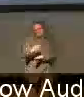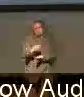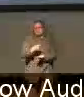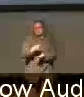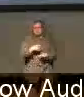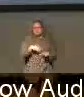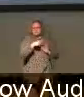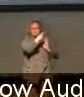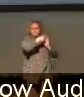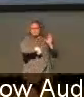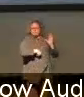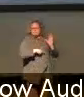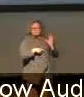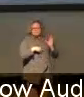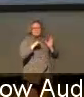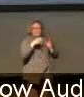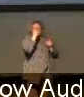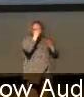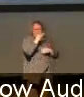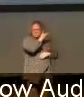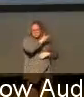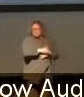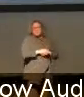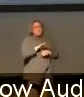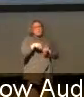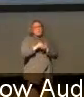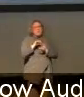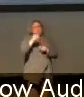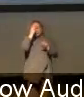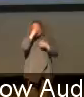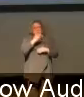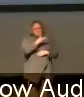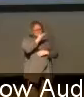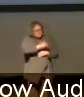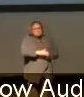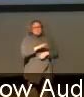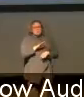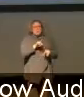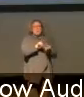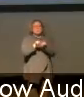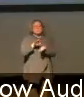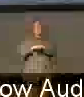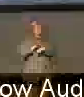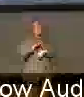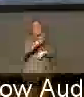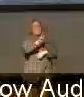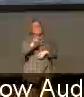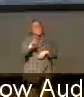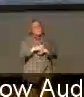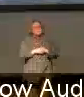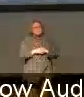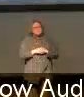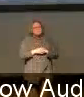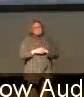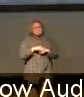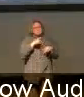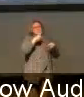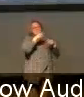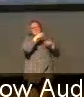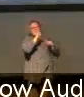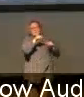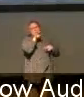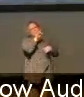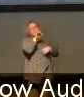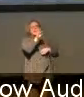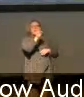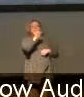this information. And again, all this information is also listed on our website and our FAQs.